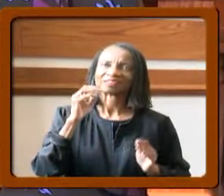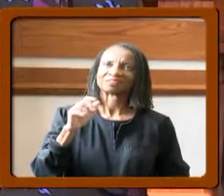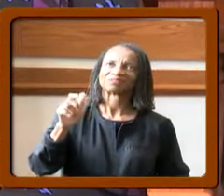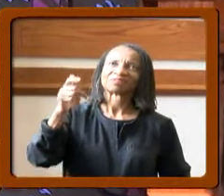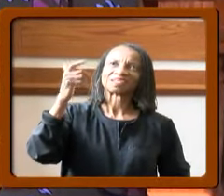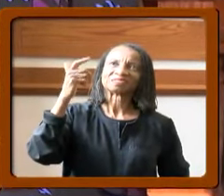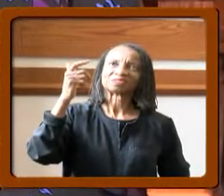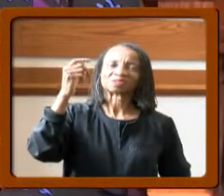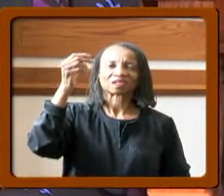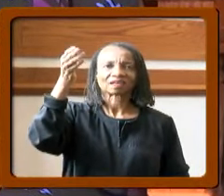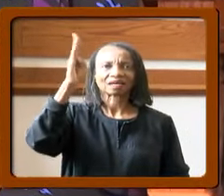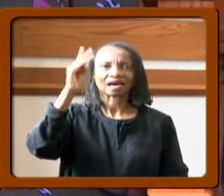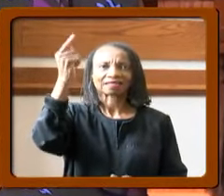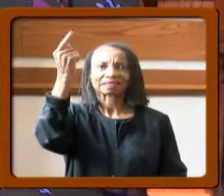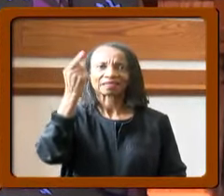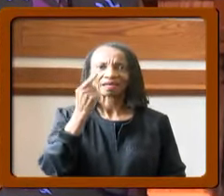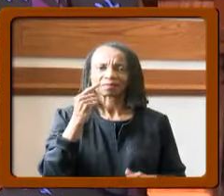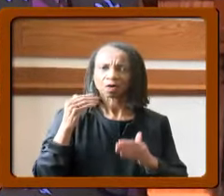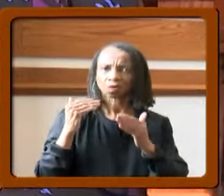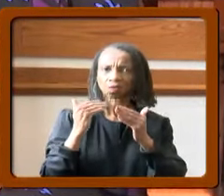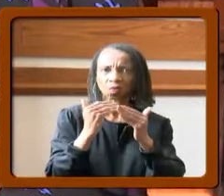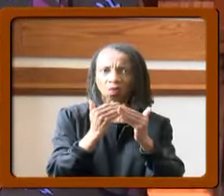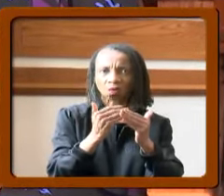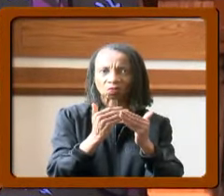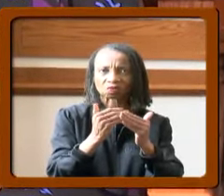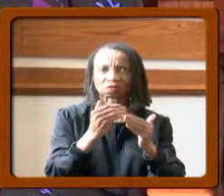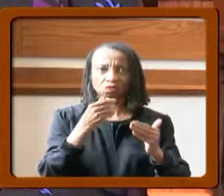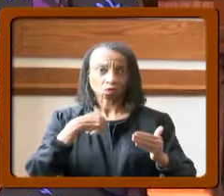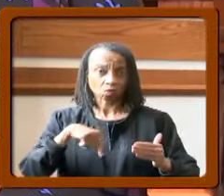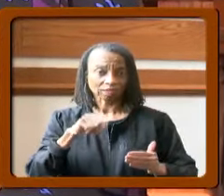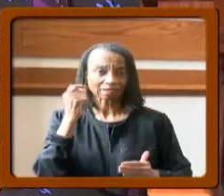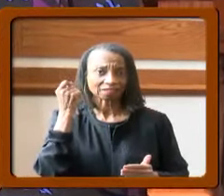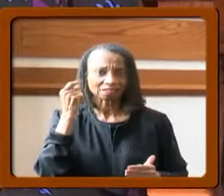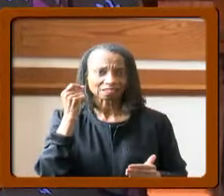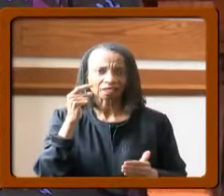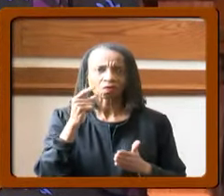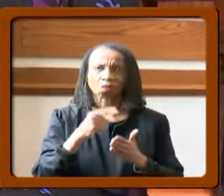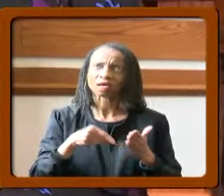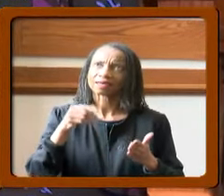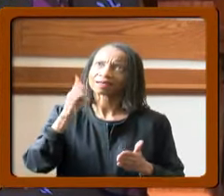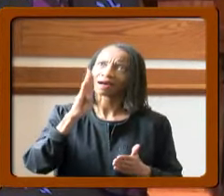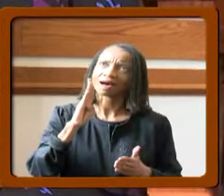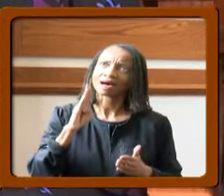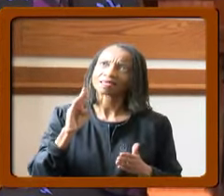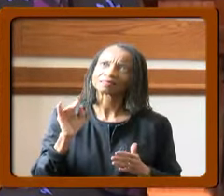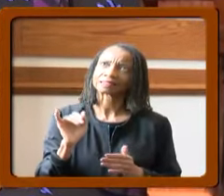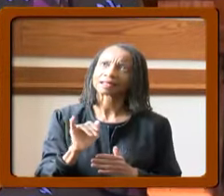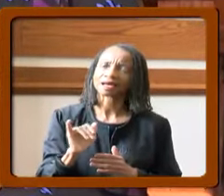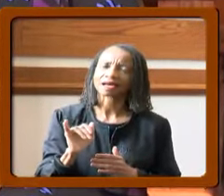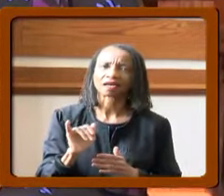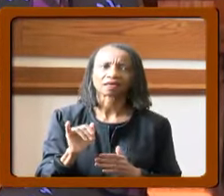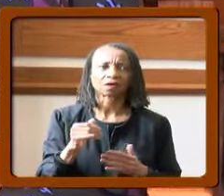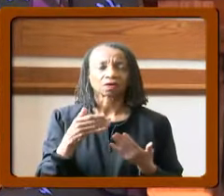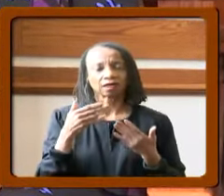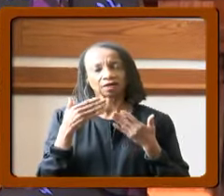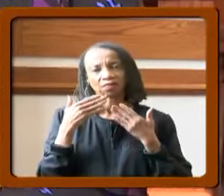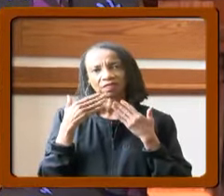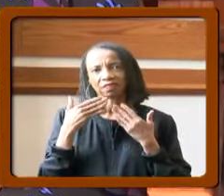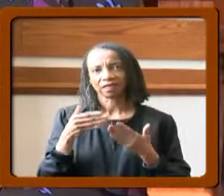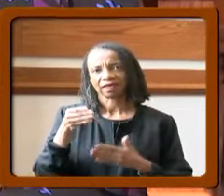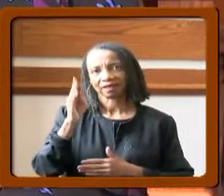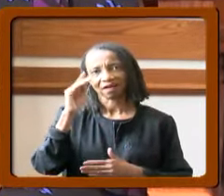brought closer, so we can know what God is like. And so thank God for